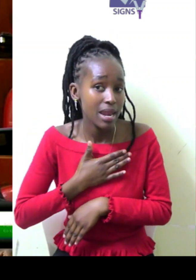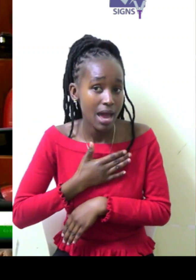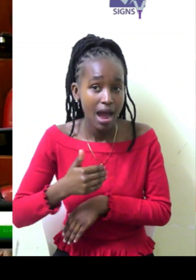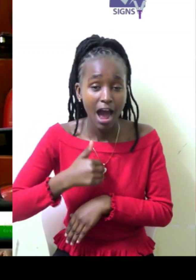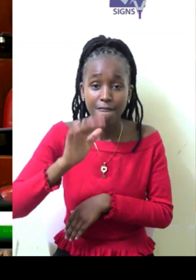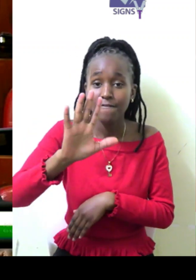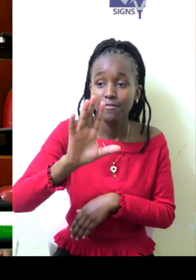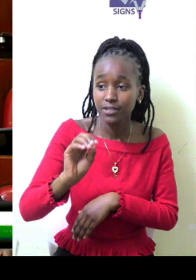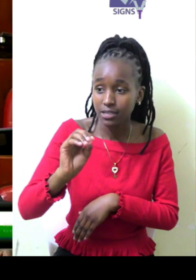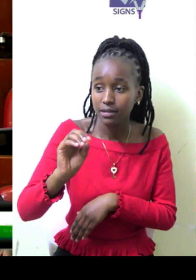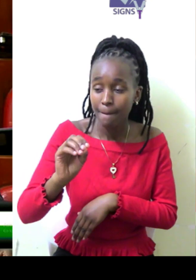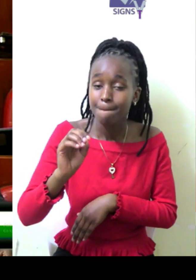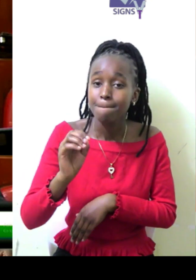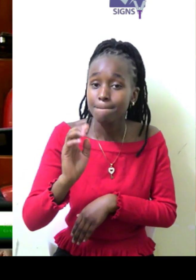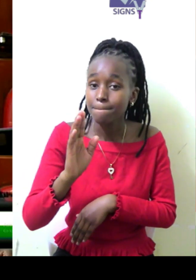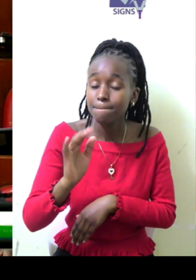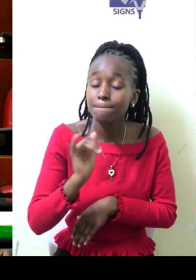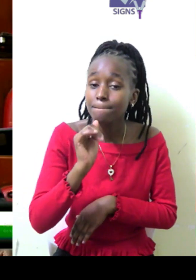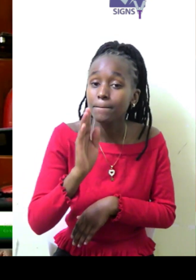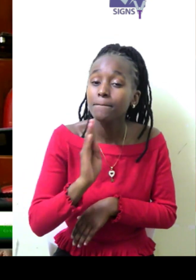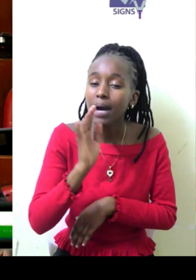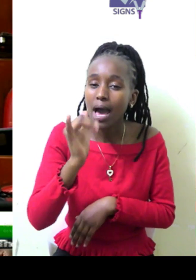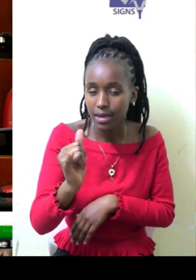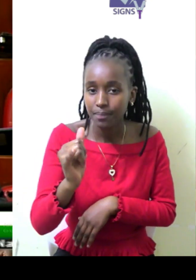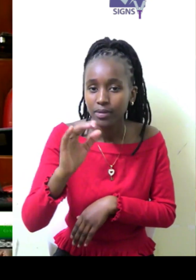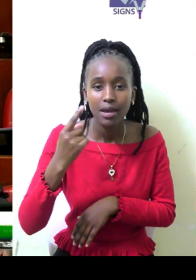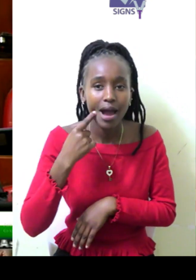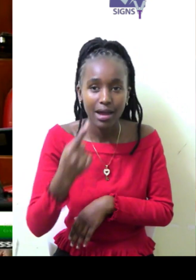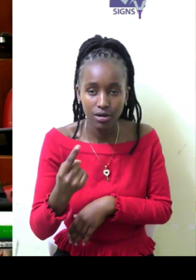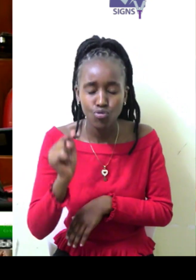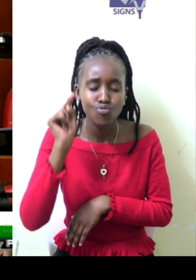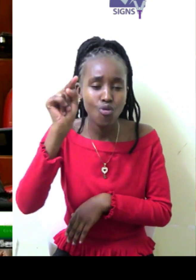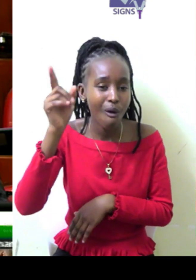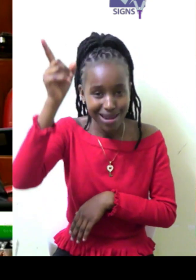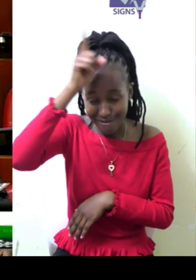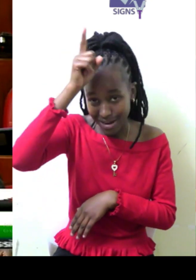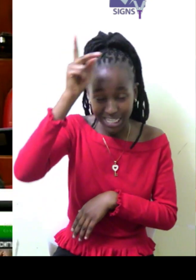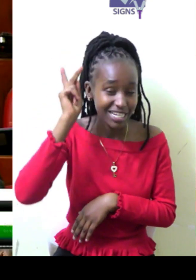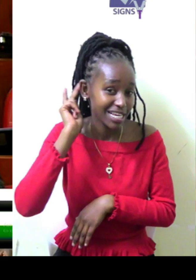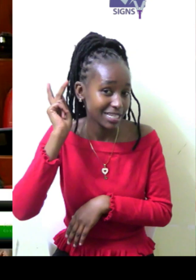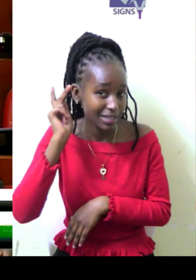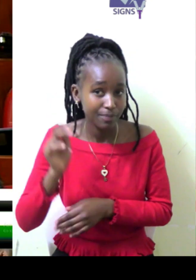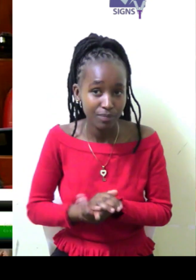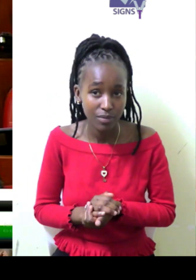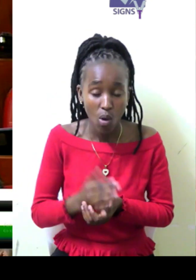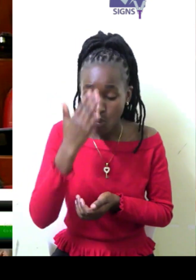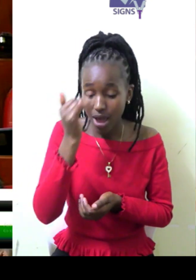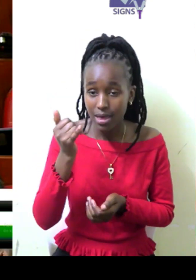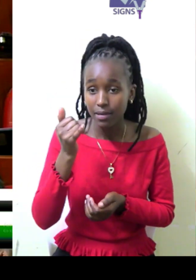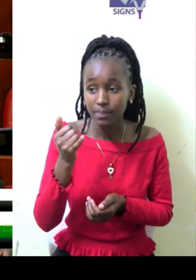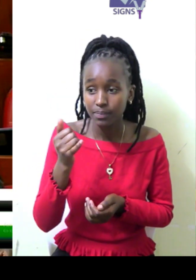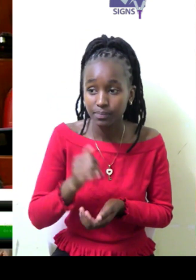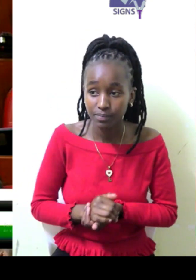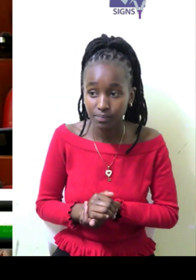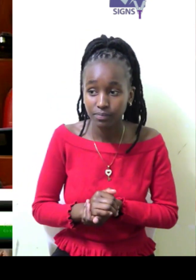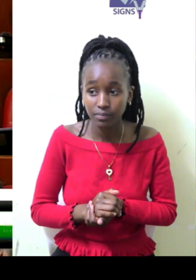by 100 piece of land. And that is my area in Gusii area. Because of the carelessness and the don't